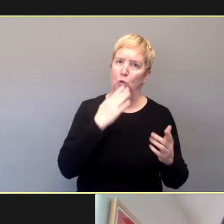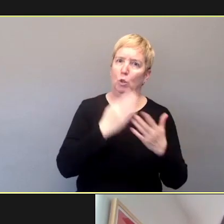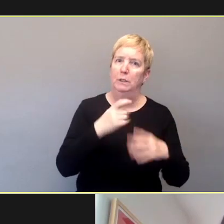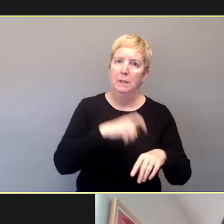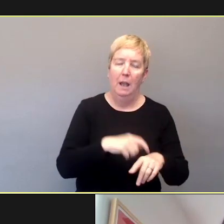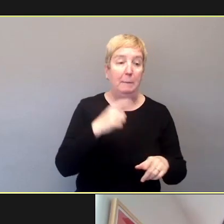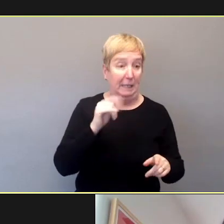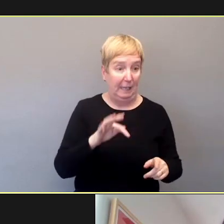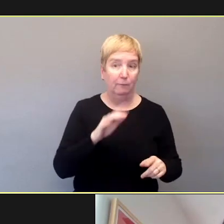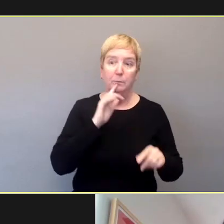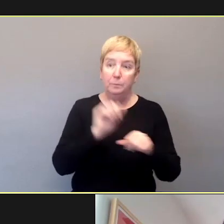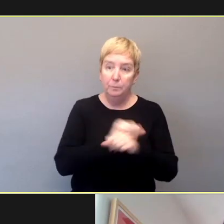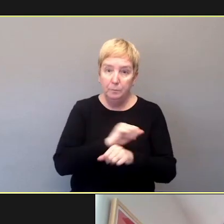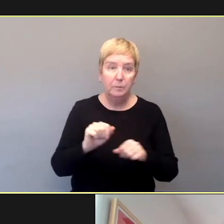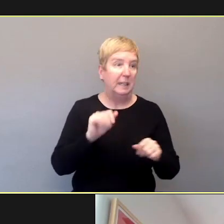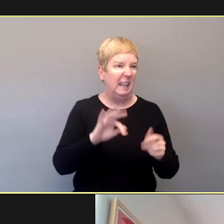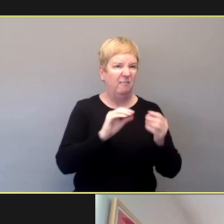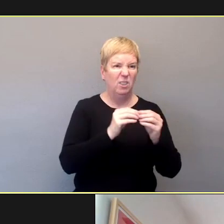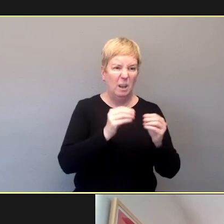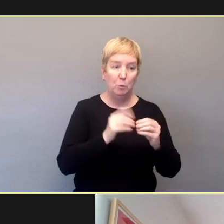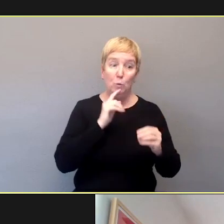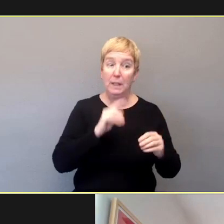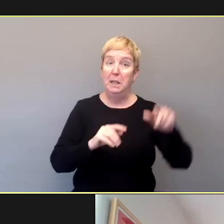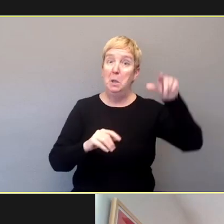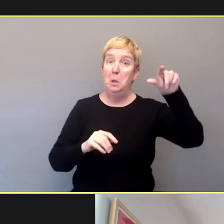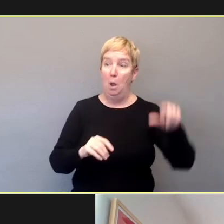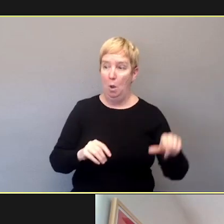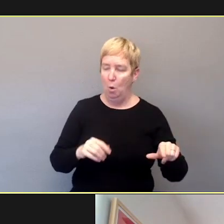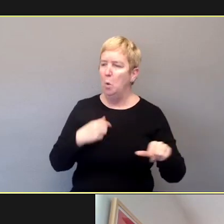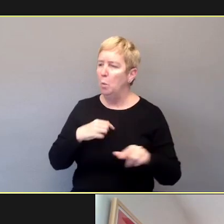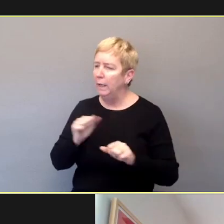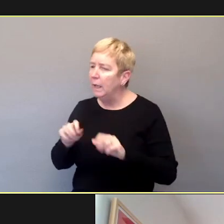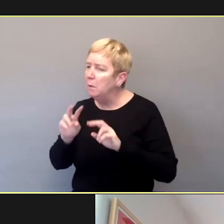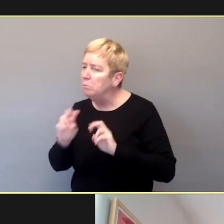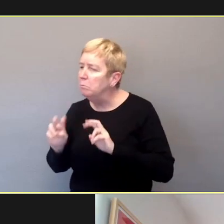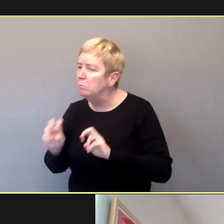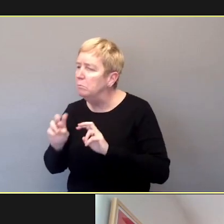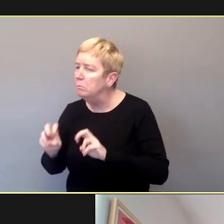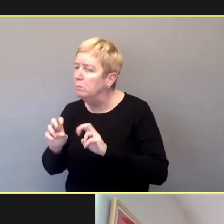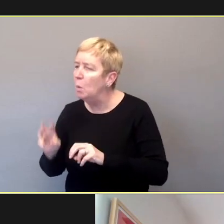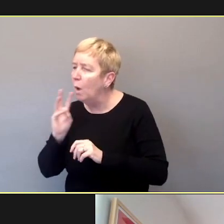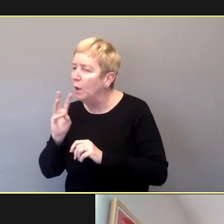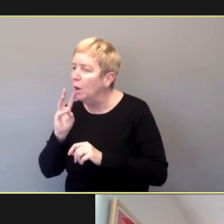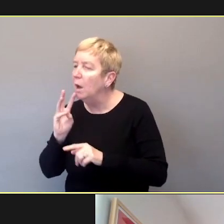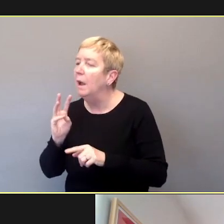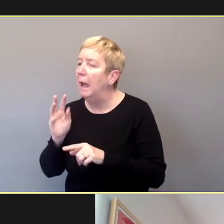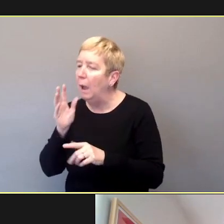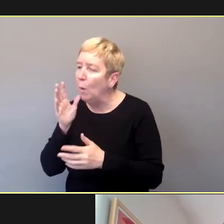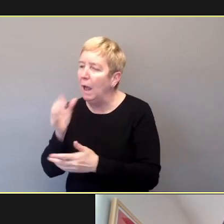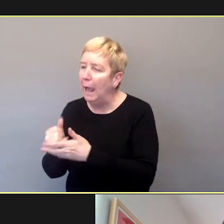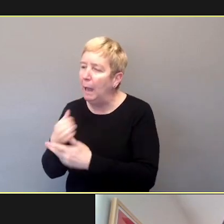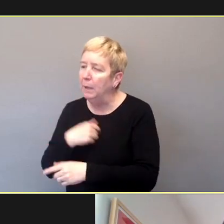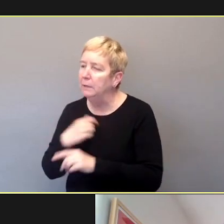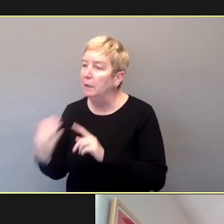time in the future when case counts are really low, and we can use it as early detection. So we haven't completely shelved it. We've just put